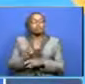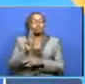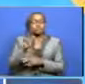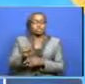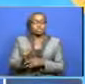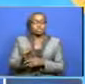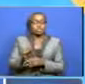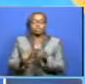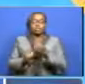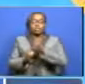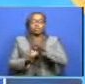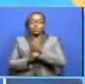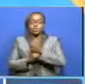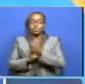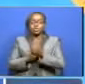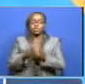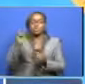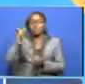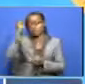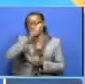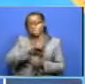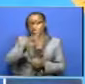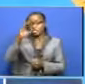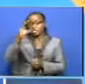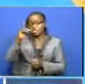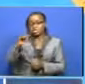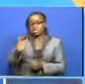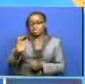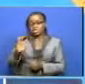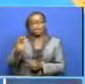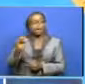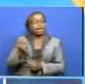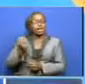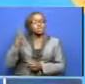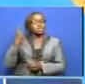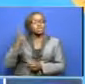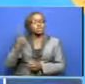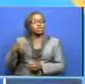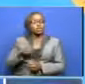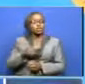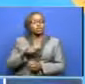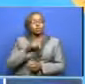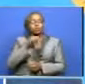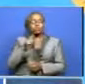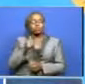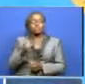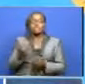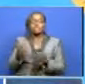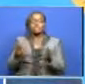CDC. So ieleweke kwamba sisi hatupokei tu, sisi si wa kupokea tu.